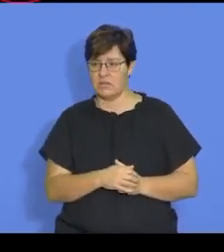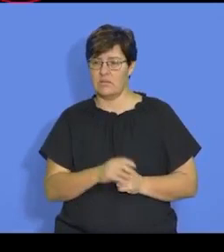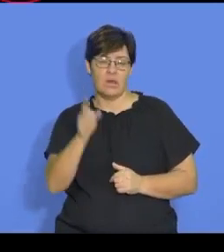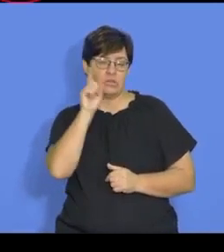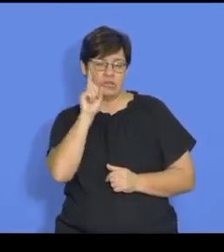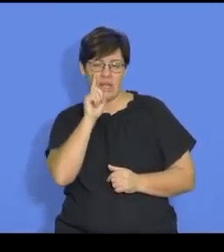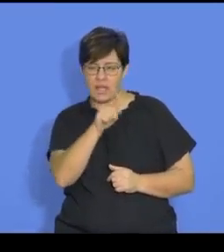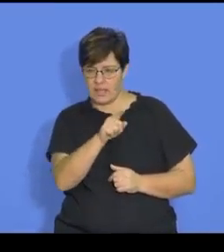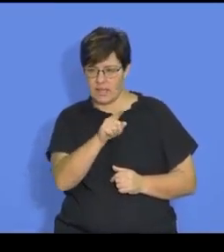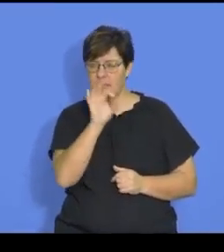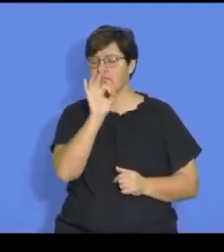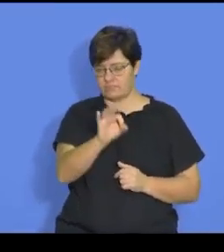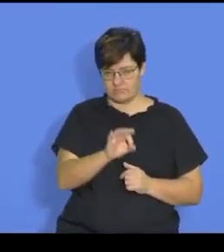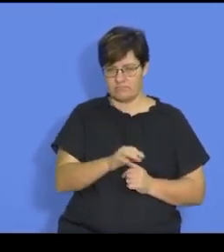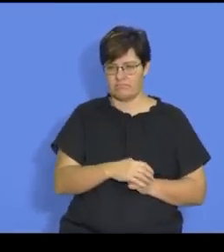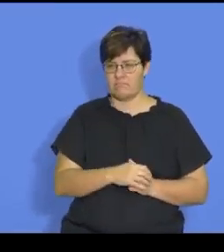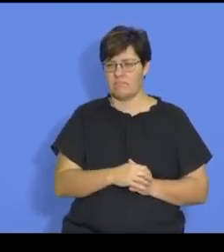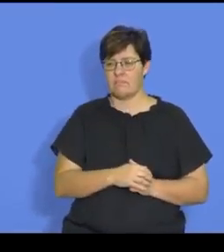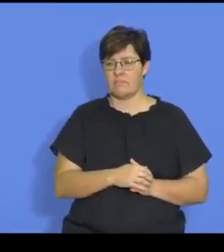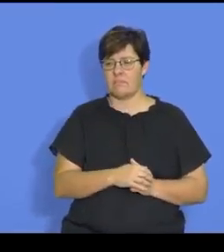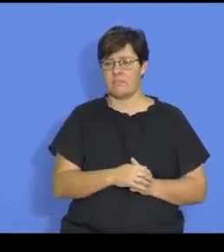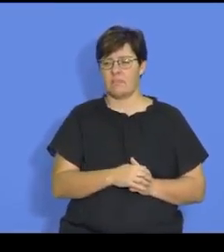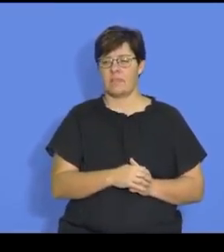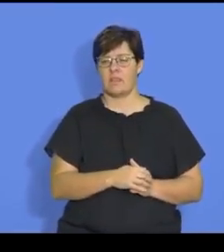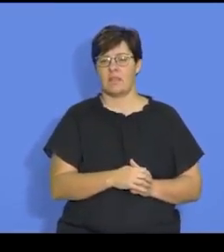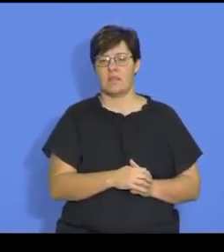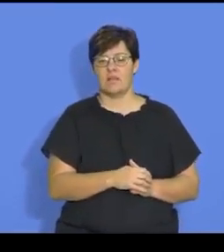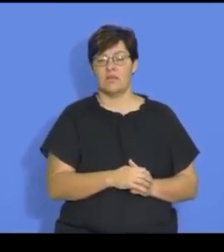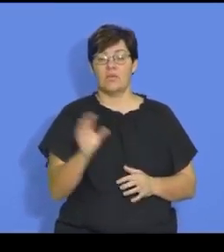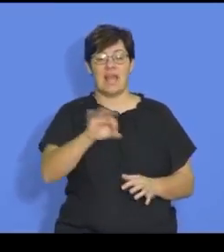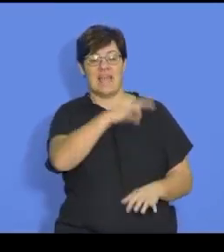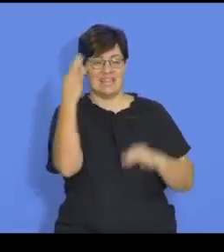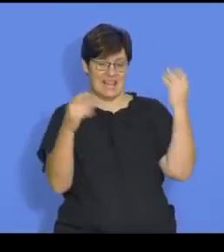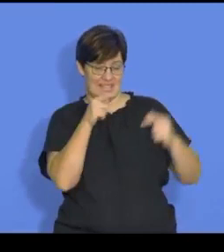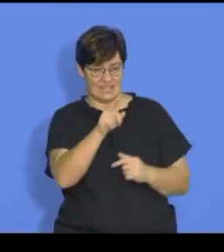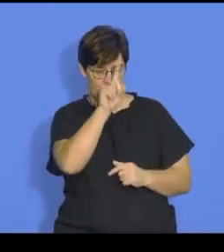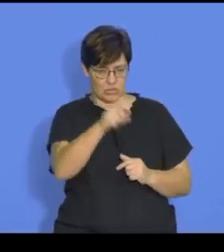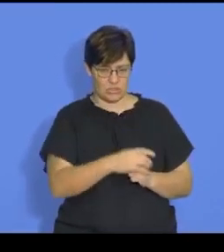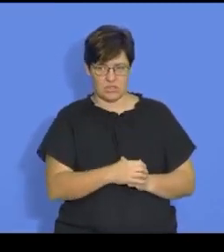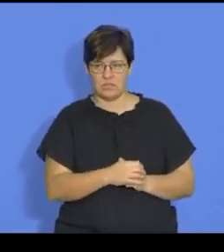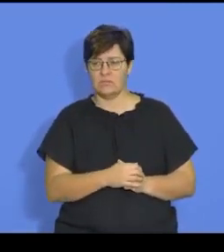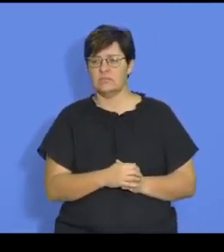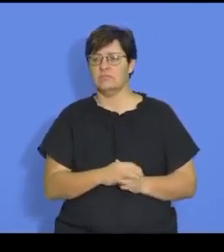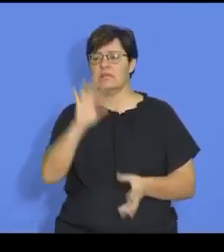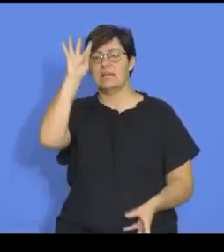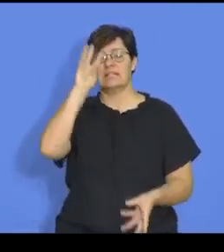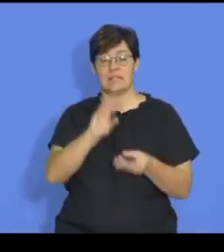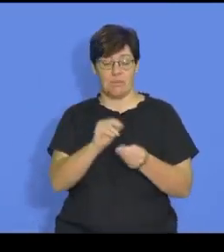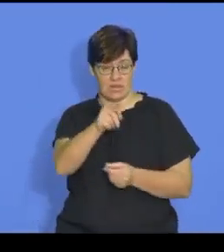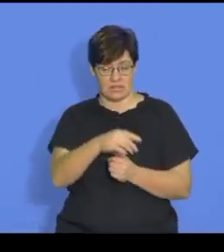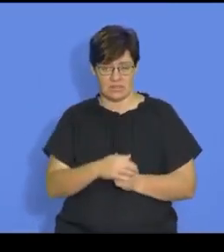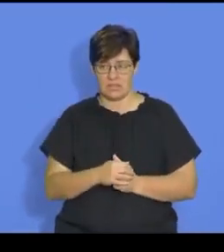question. I just want to quickly check. Yeah, there we go. So that was the analysis question. So I'm just going to